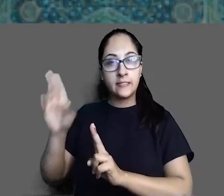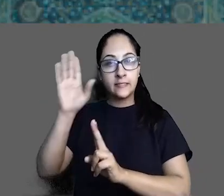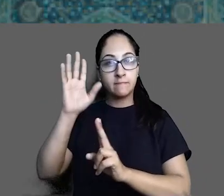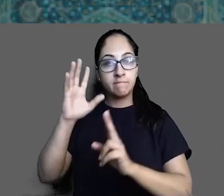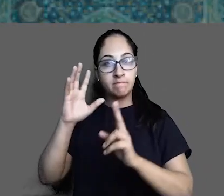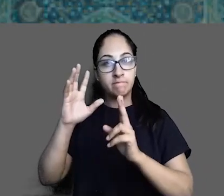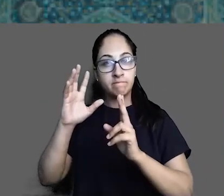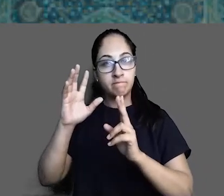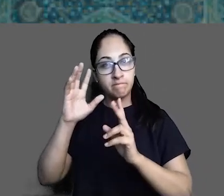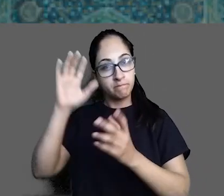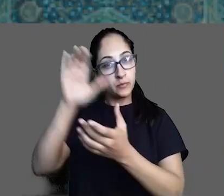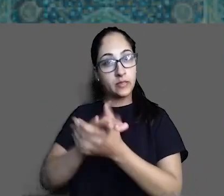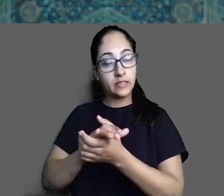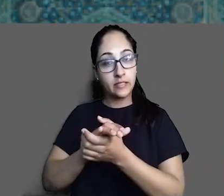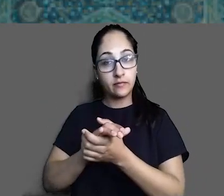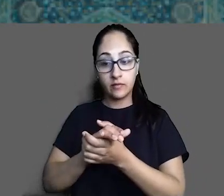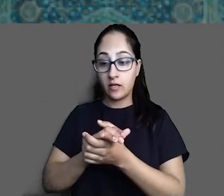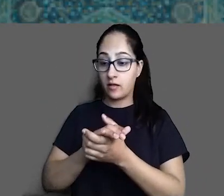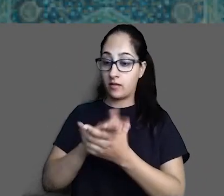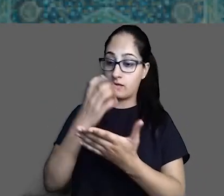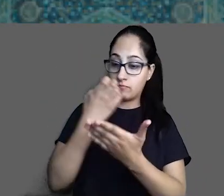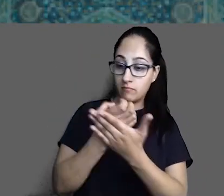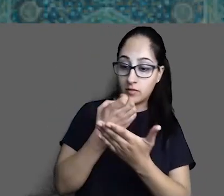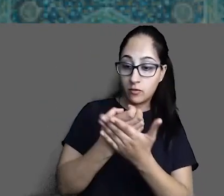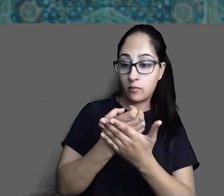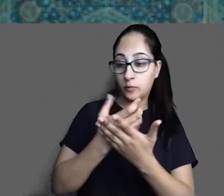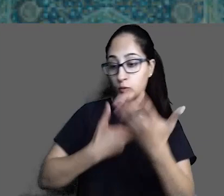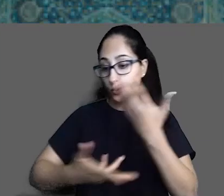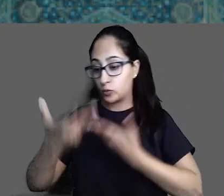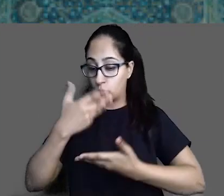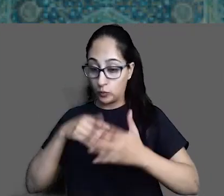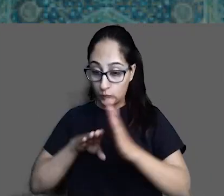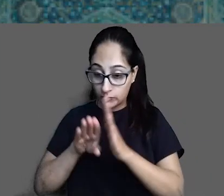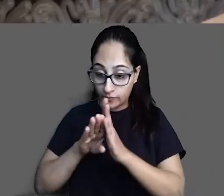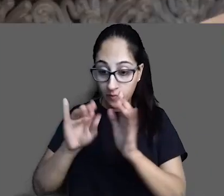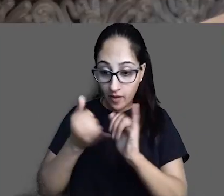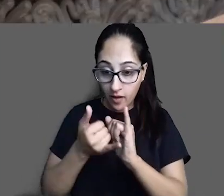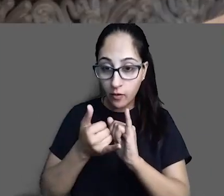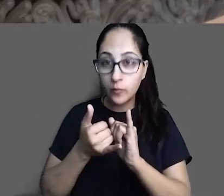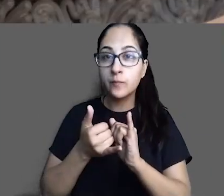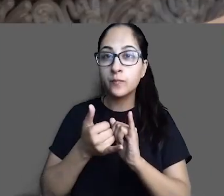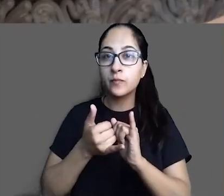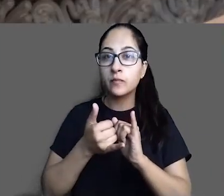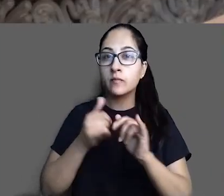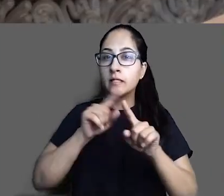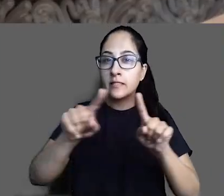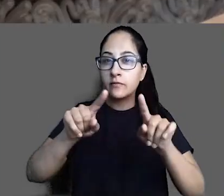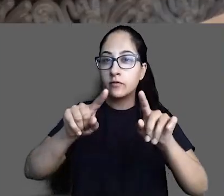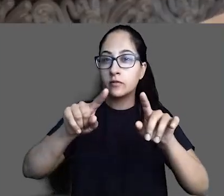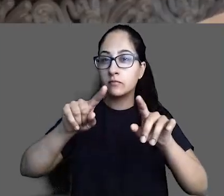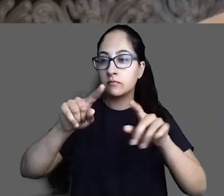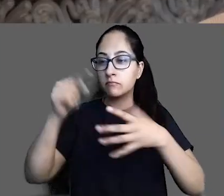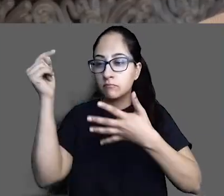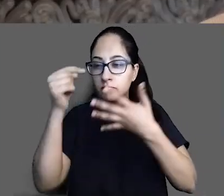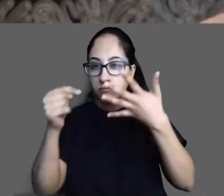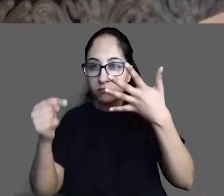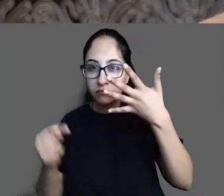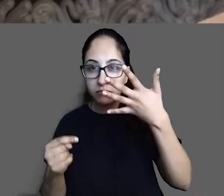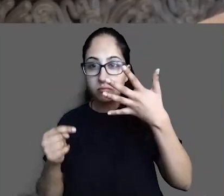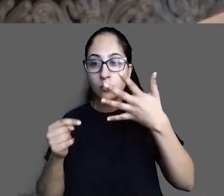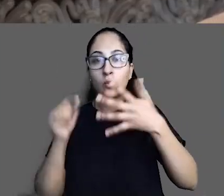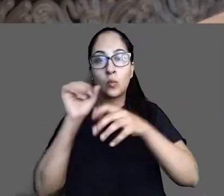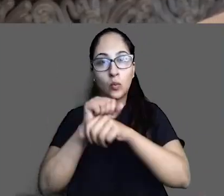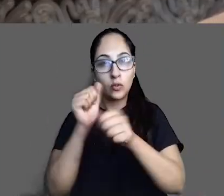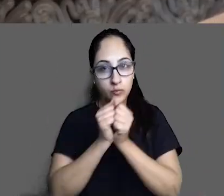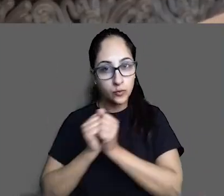are best achieved when all of these components of development practices are seen as a joint undertaking,